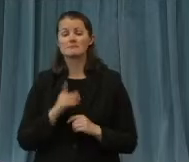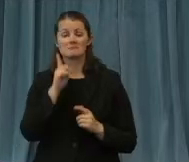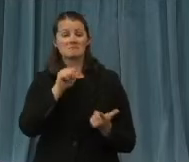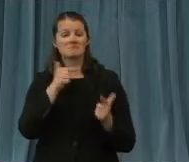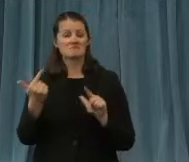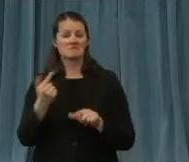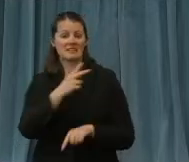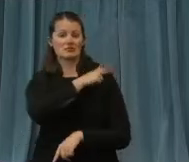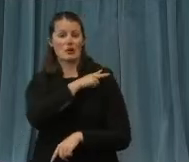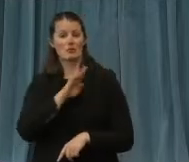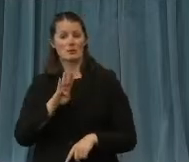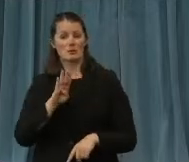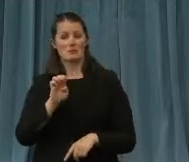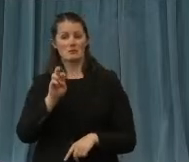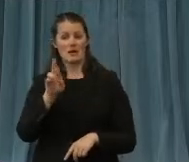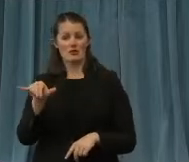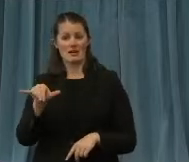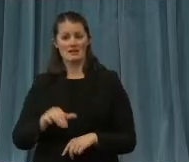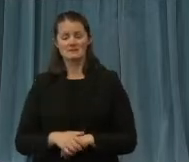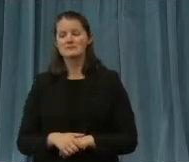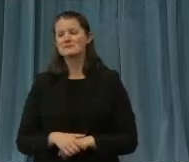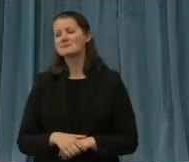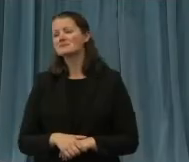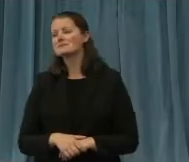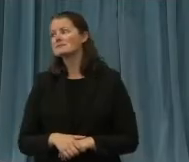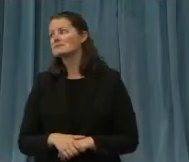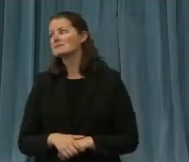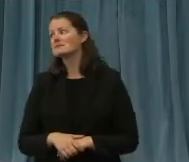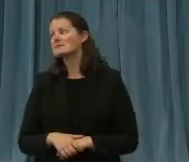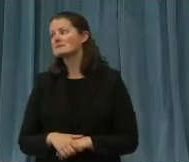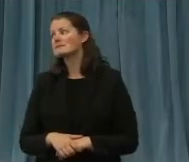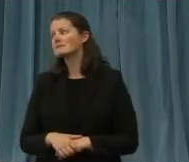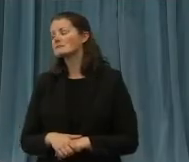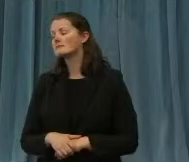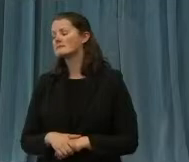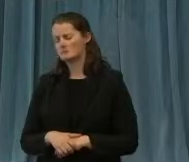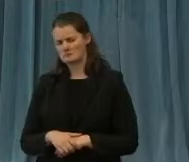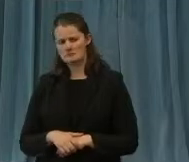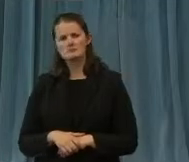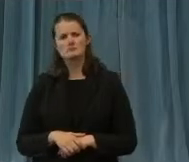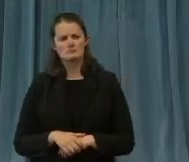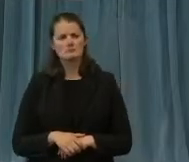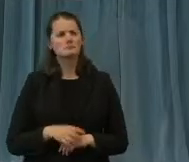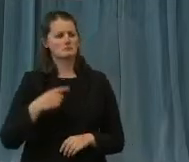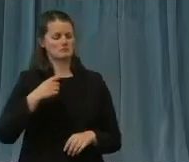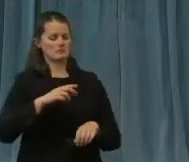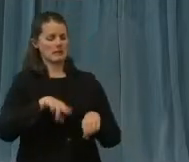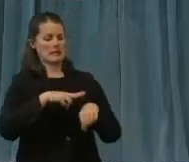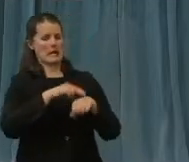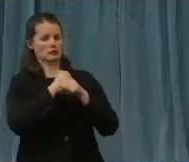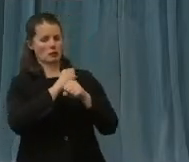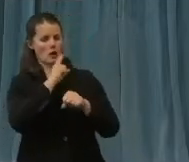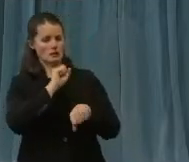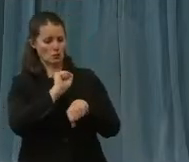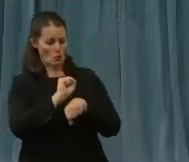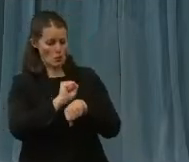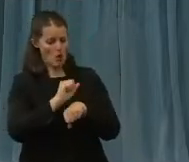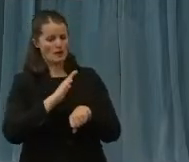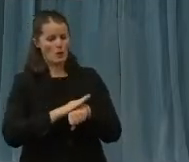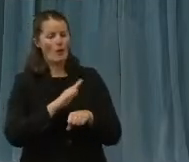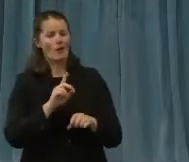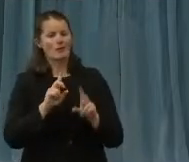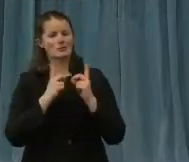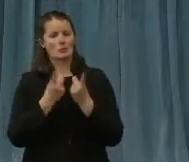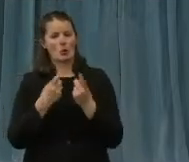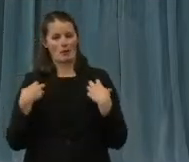for the question. One of the things that we're doing is the National Guard has worked with Nevada Department of Health to start going and looking at the nursing homes and going with